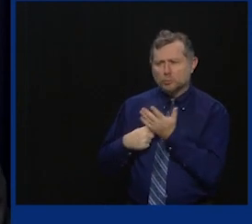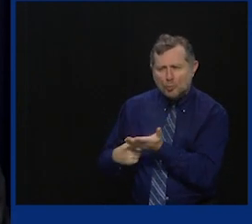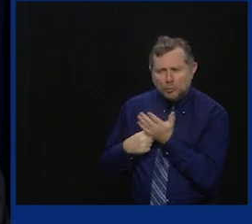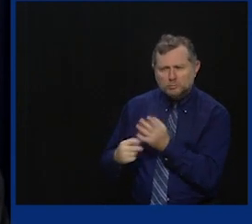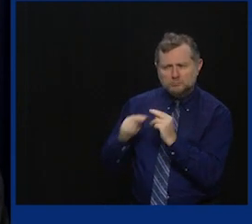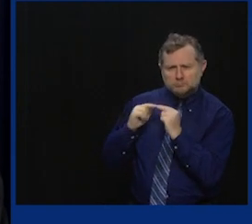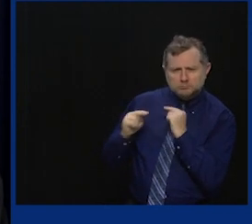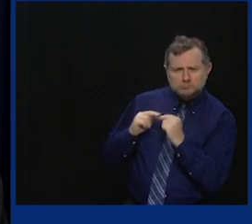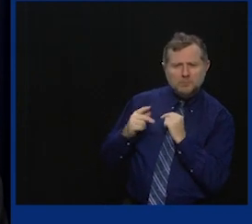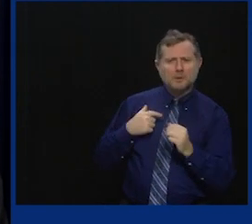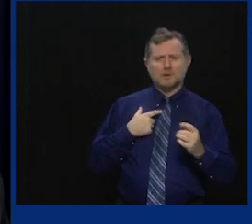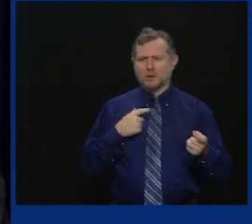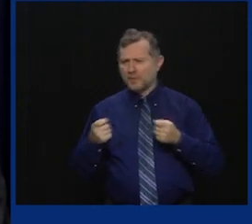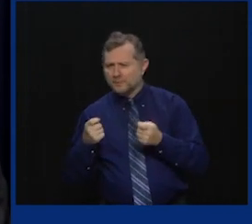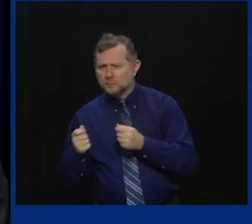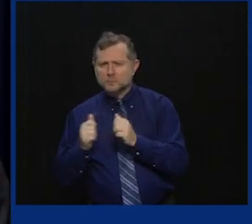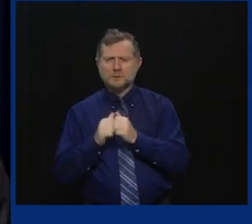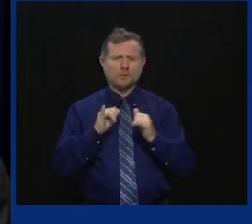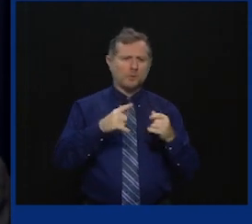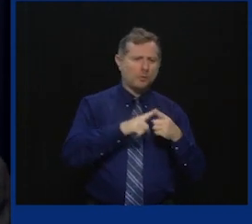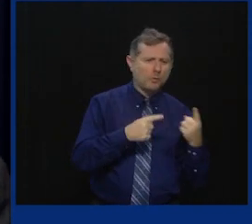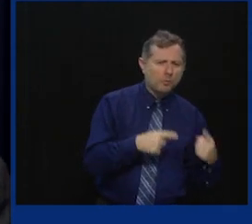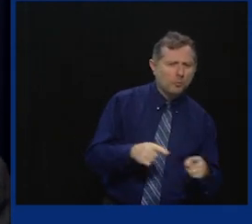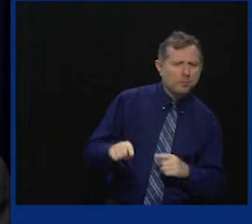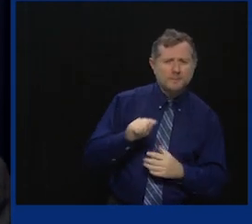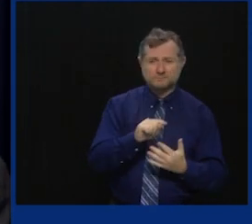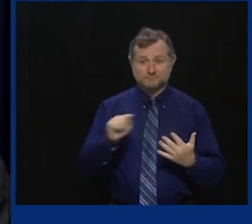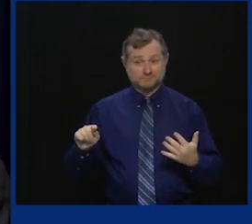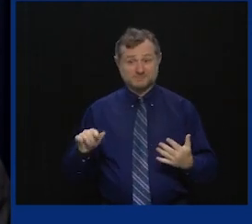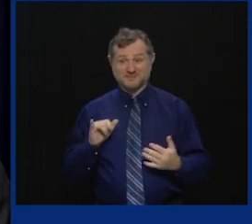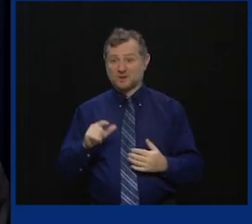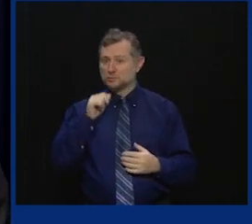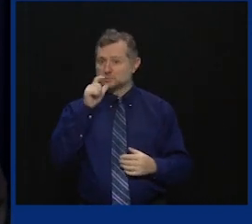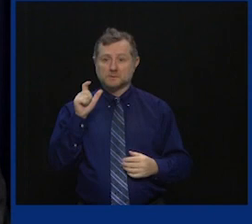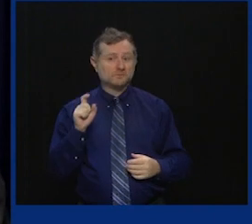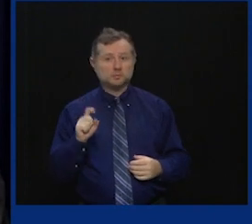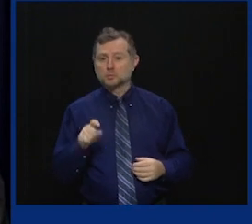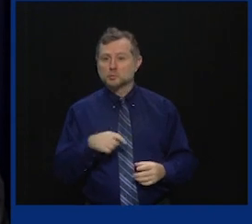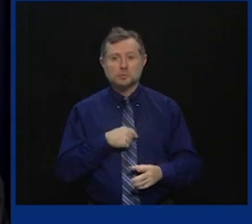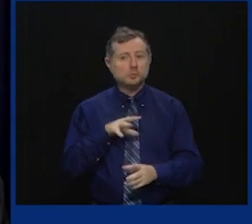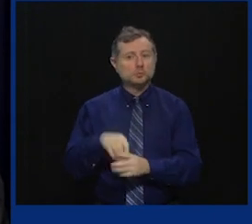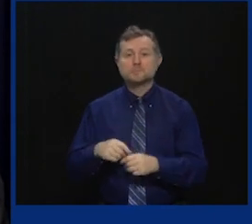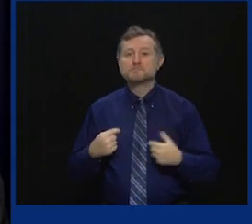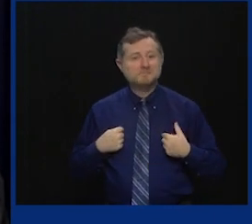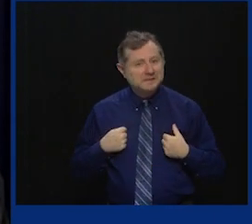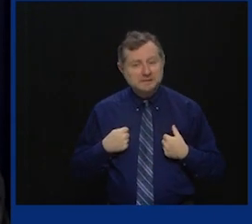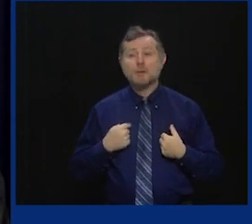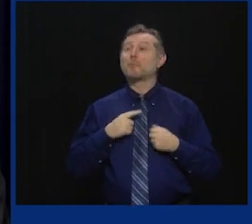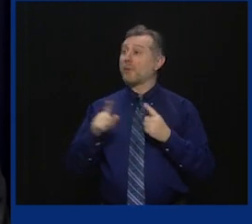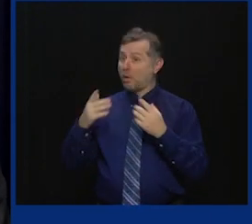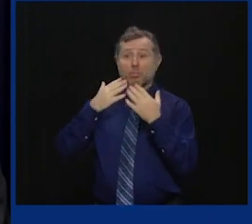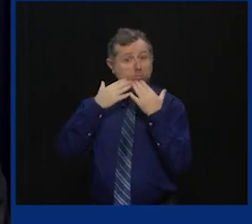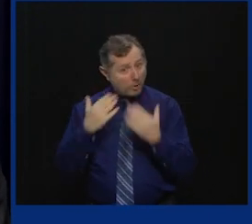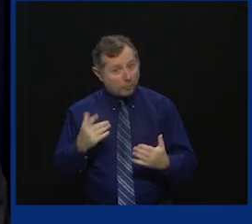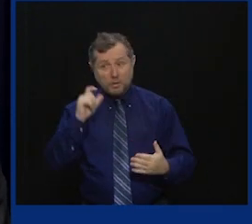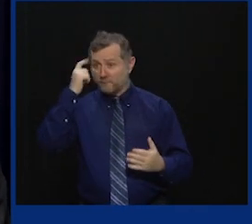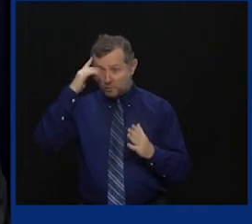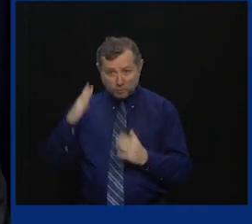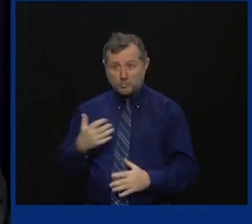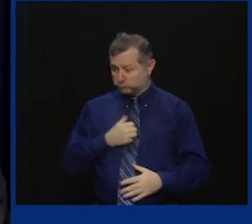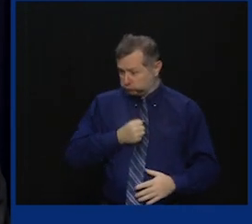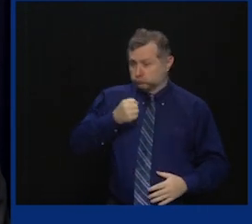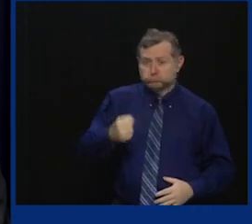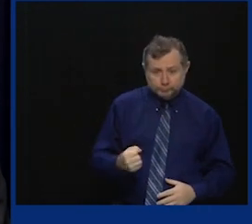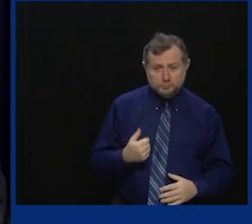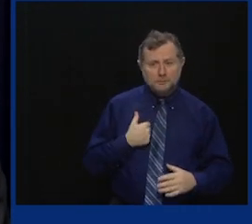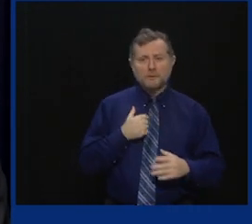going to happen, which, by the way, she didn't have to do. But I want to thank you, Governor Kathy Hochul, for being a woman of your